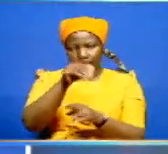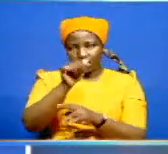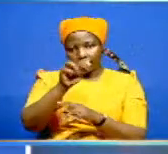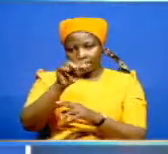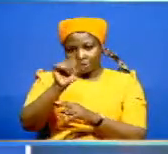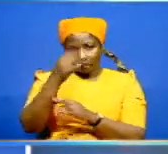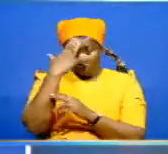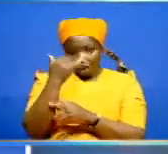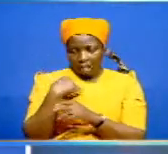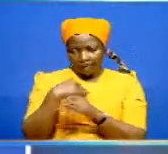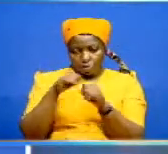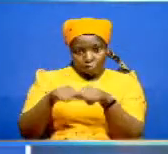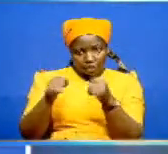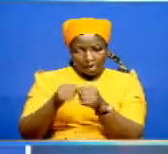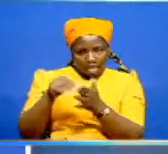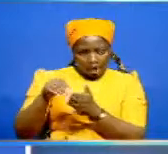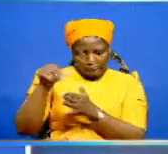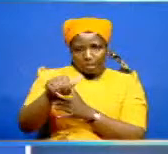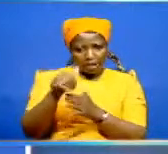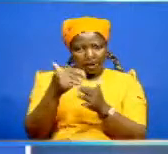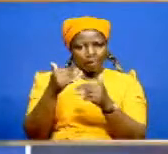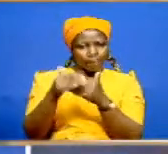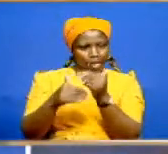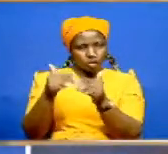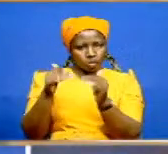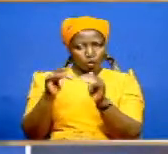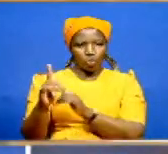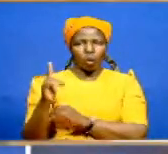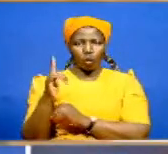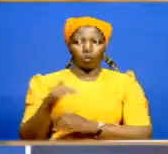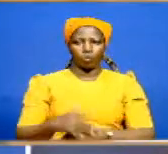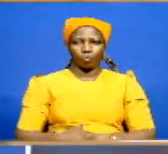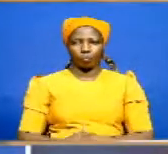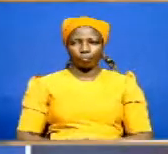laws. Serafina Ruby with the details.